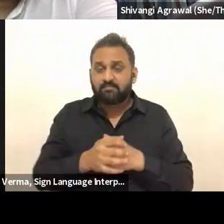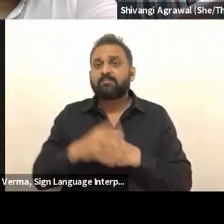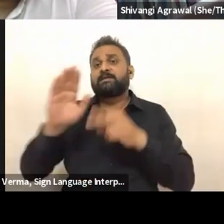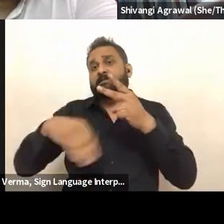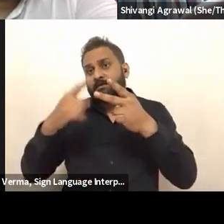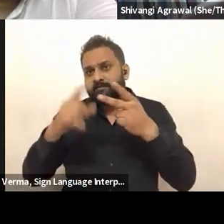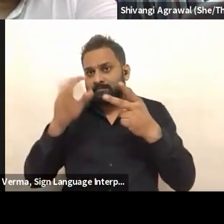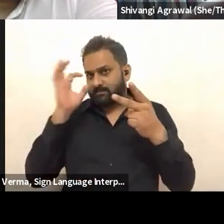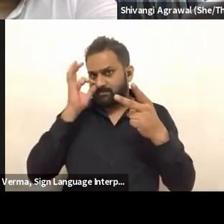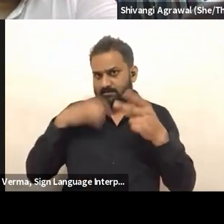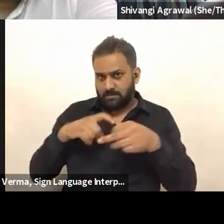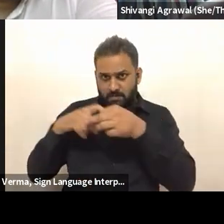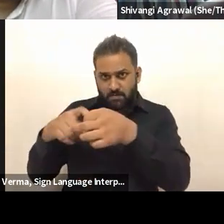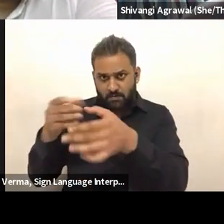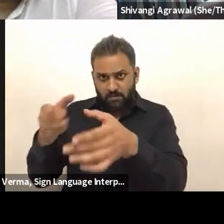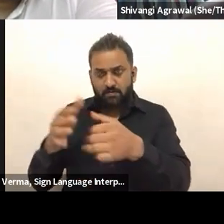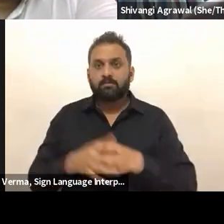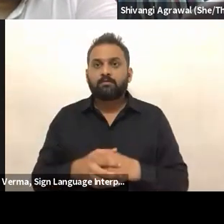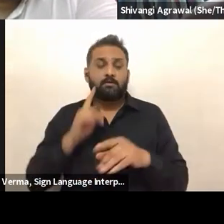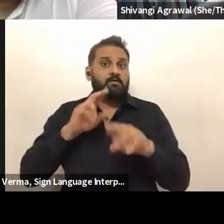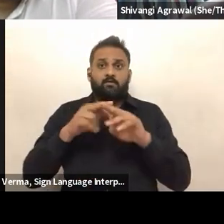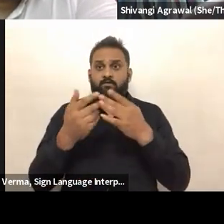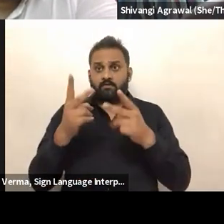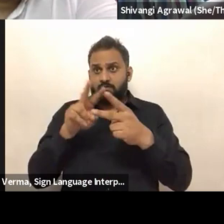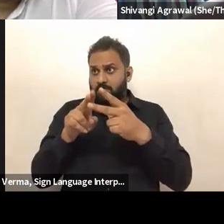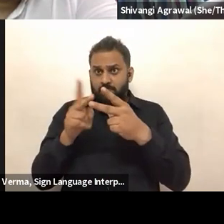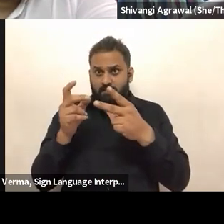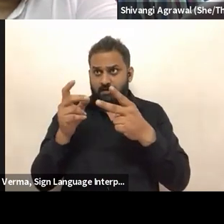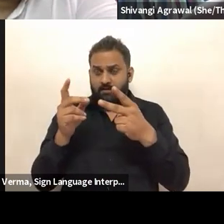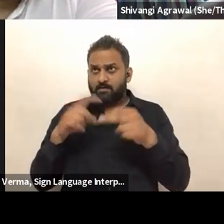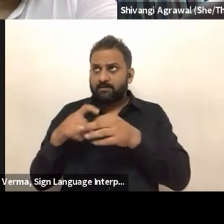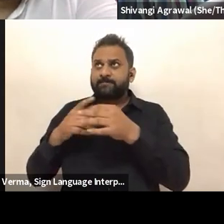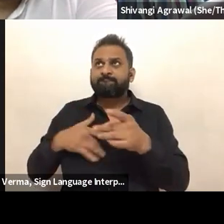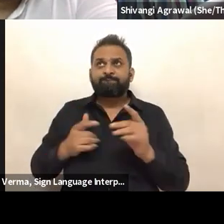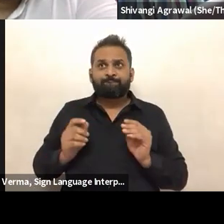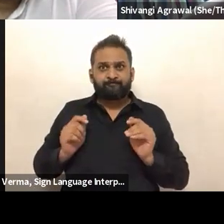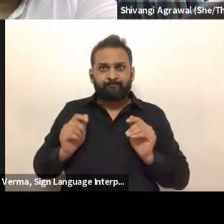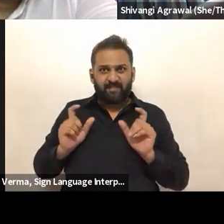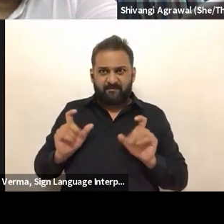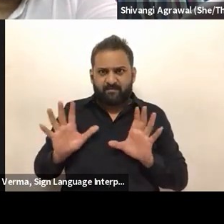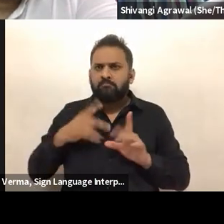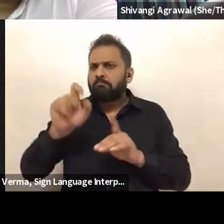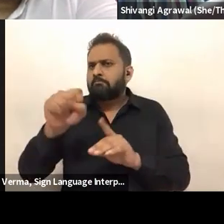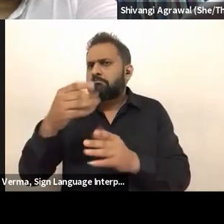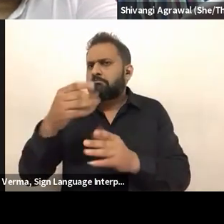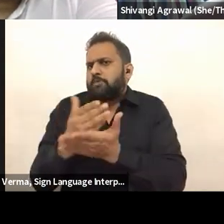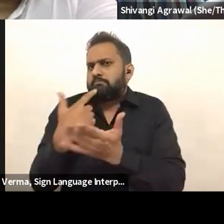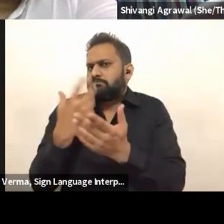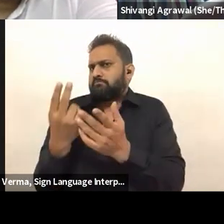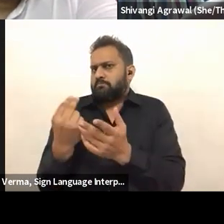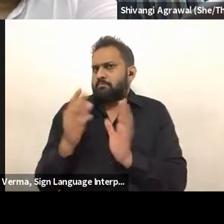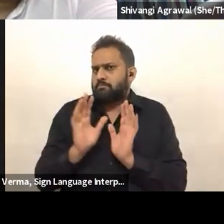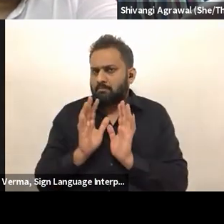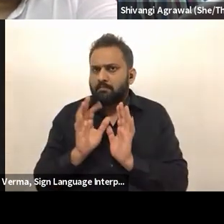And by the way, if any of you are not comfortable with the questions, then please pass. And I think that that's fair, but this did not seem to